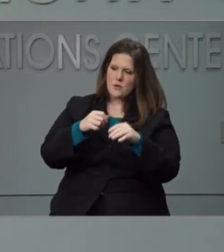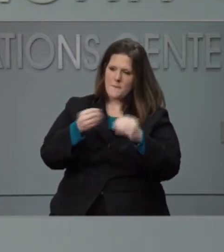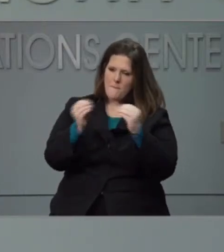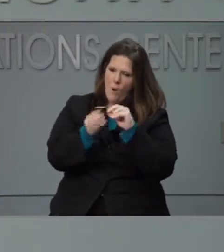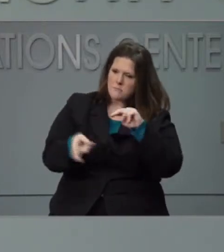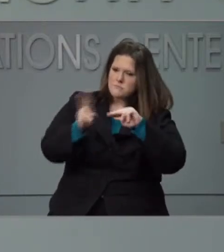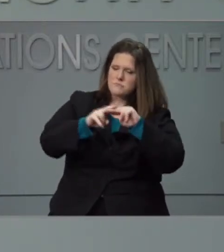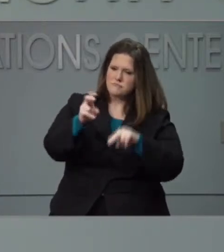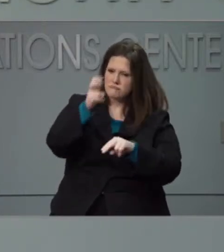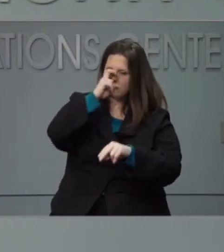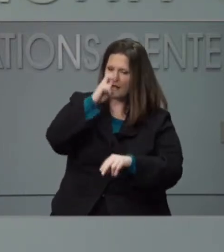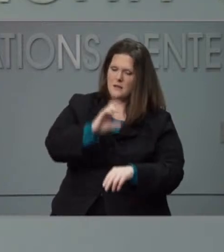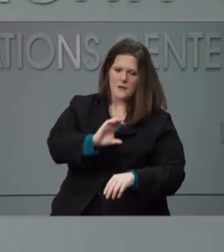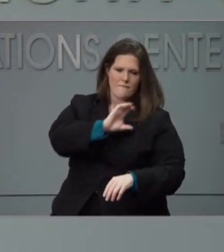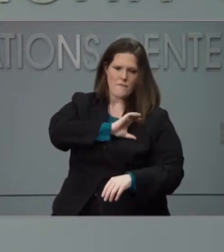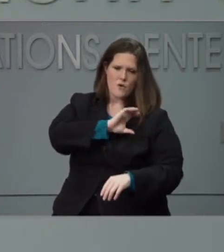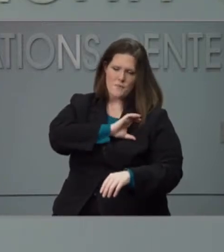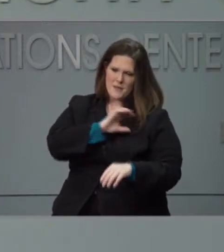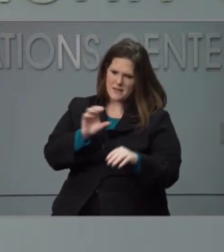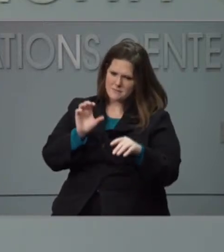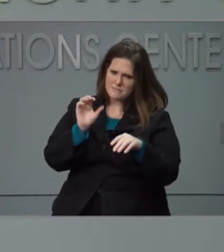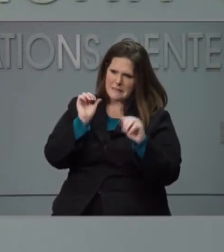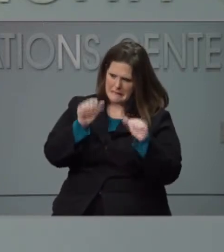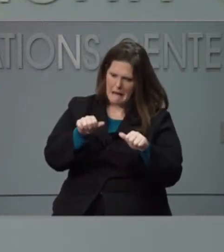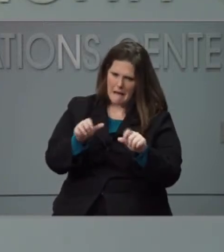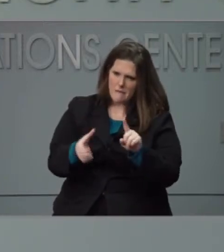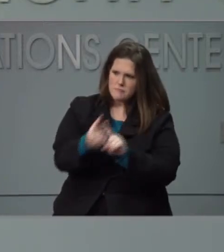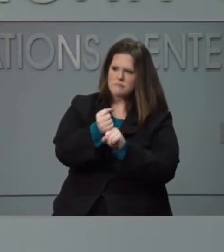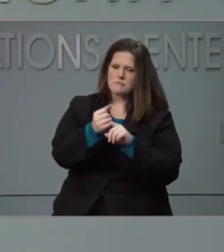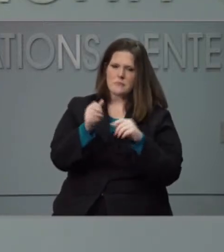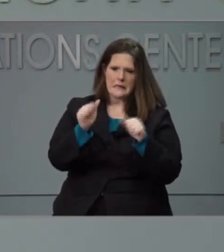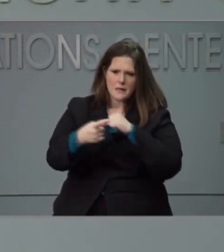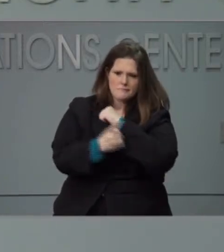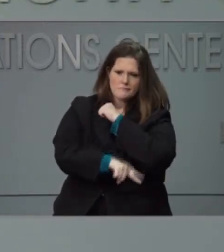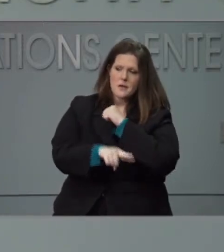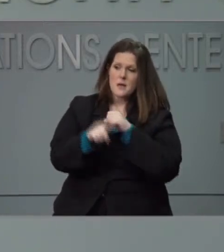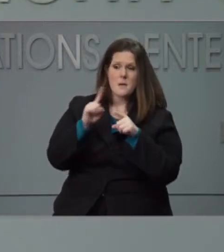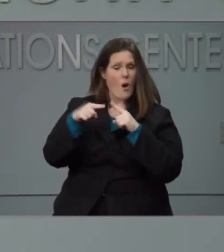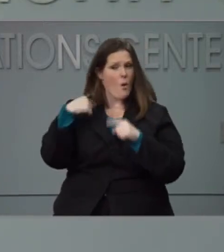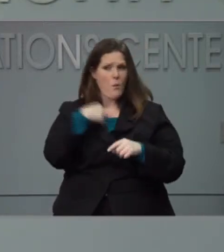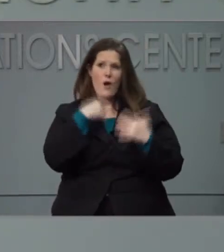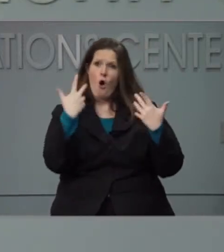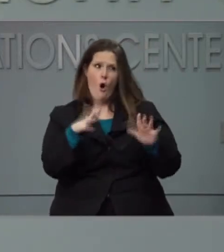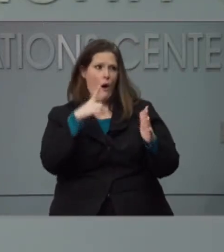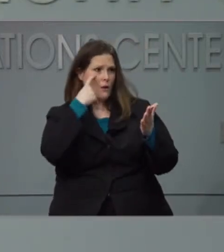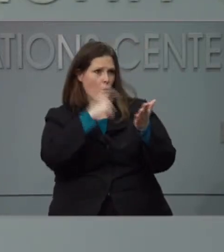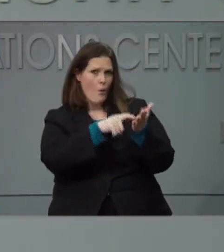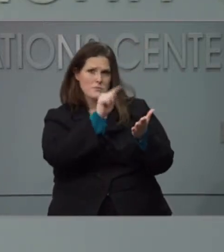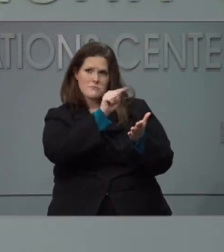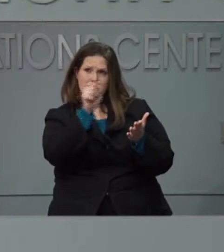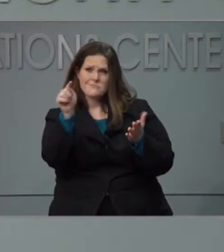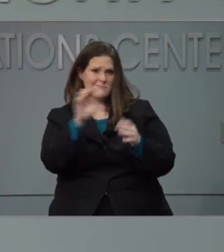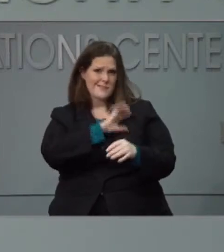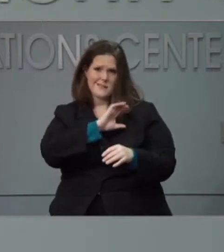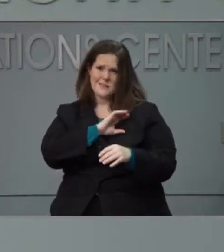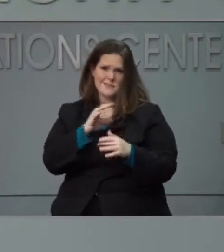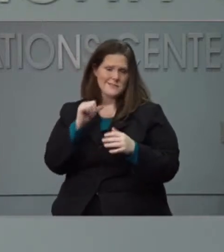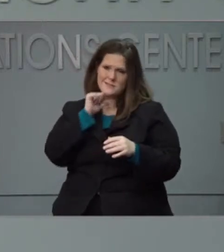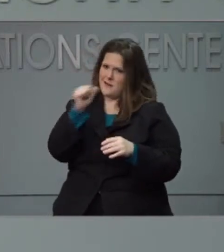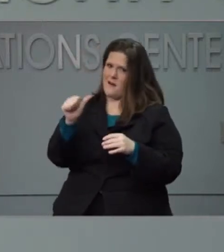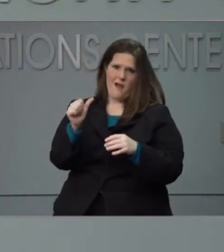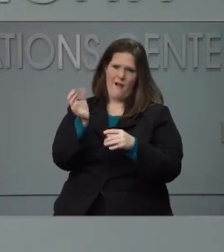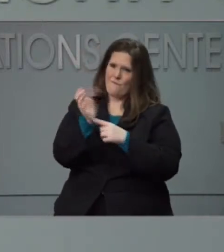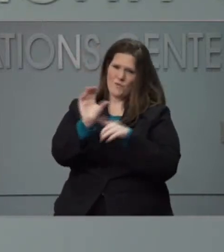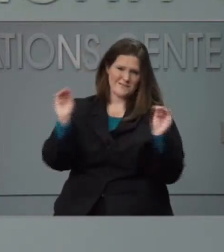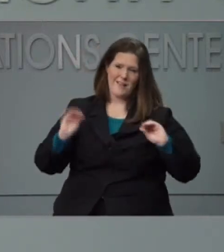that law enforcement agencies across our state have said they aren't going to enforce these guidelines. So if we continue to see a lack of enforcement and